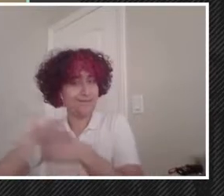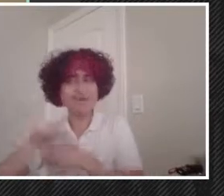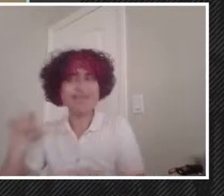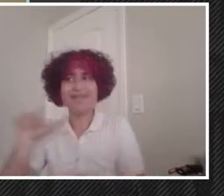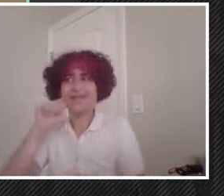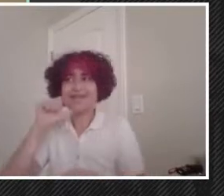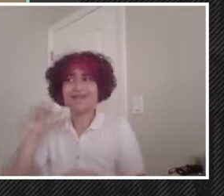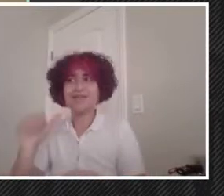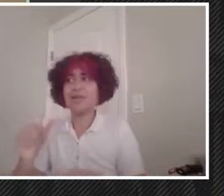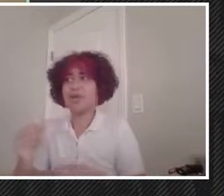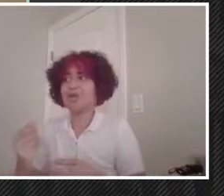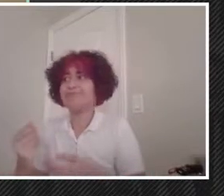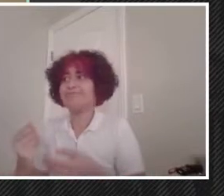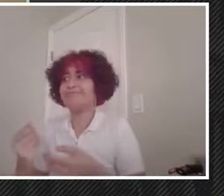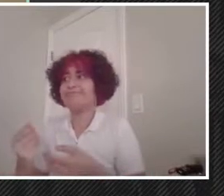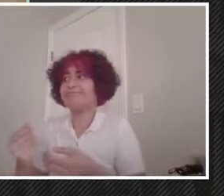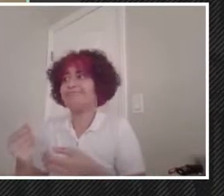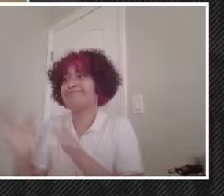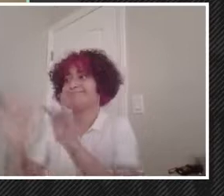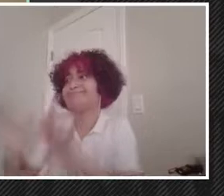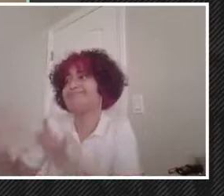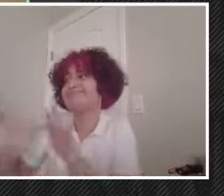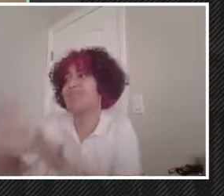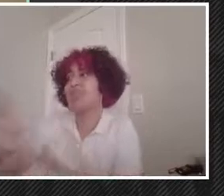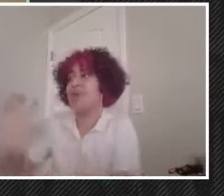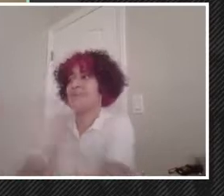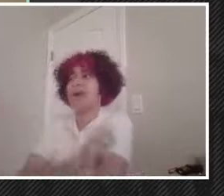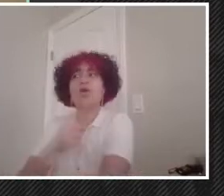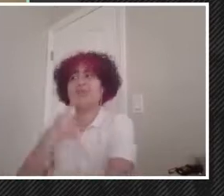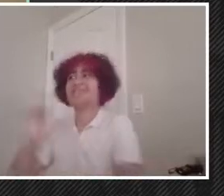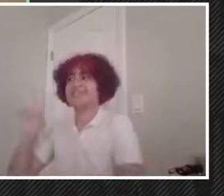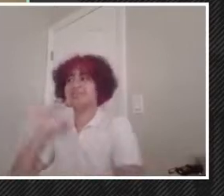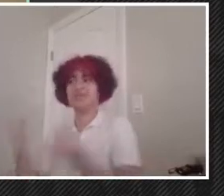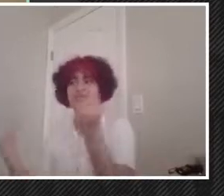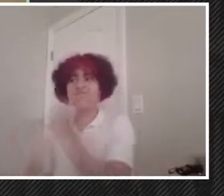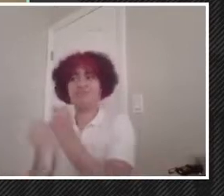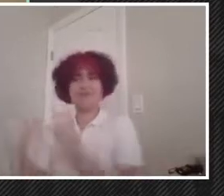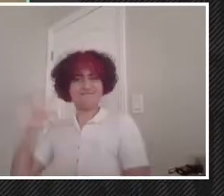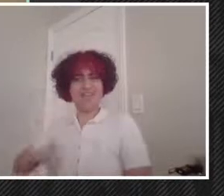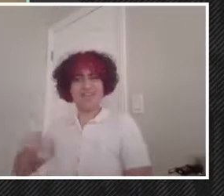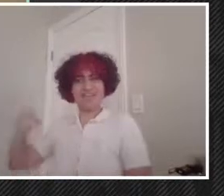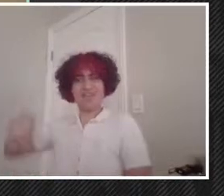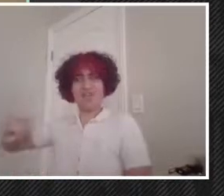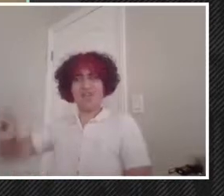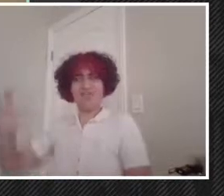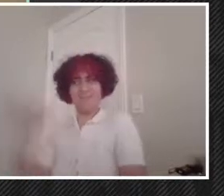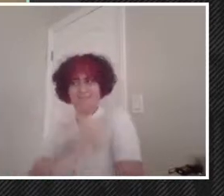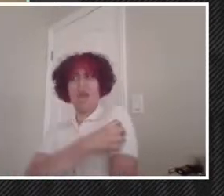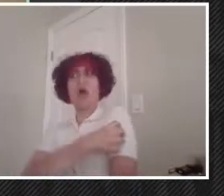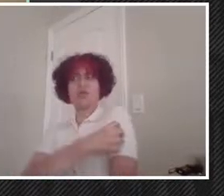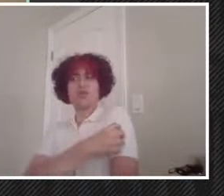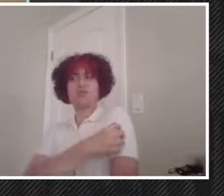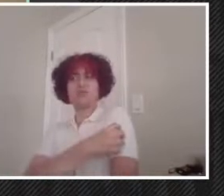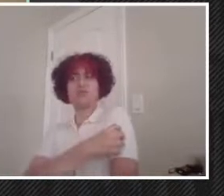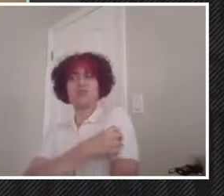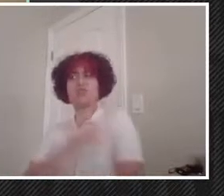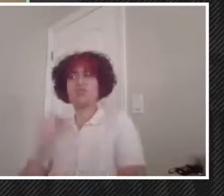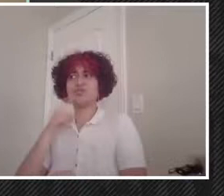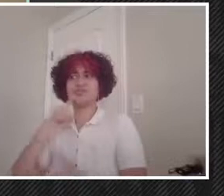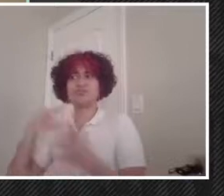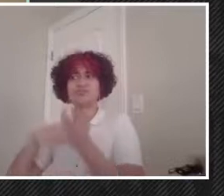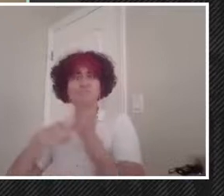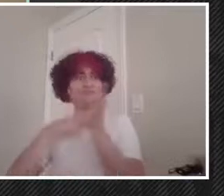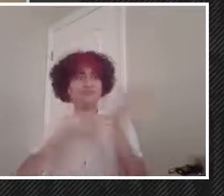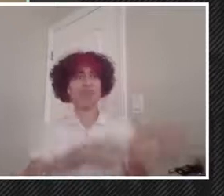be reassured of all of these wins that they had over the course of, you know, even the Trump era to show what they could do at the ballot box.